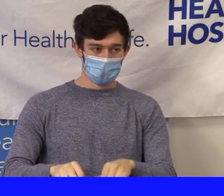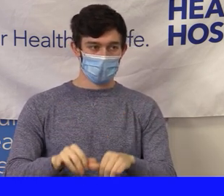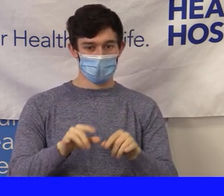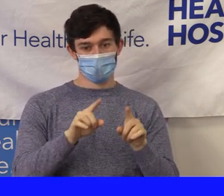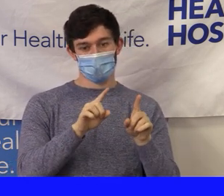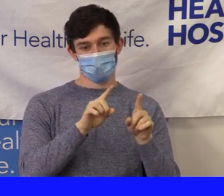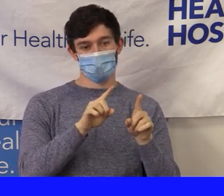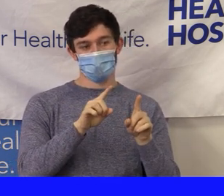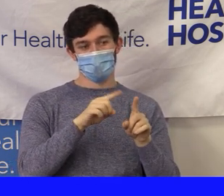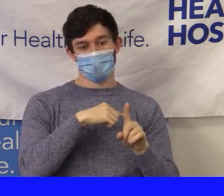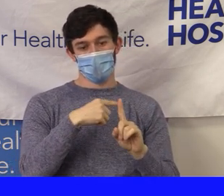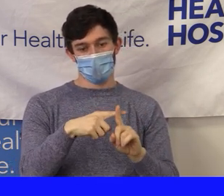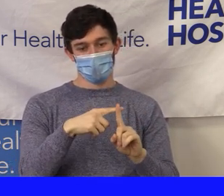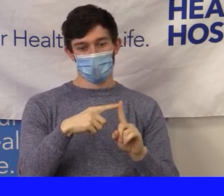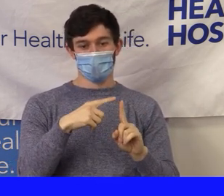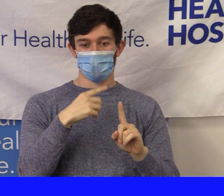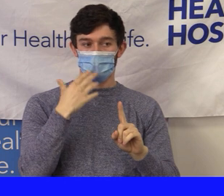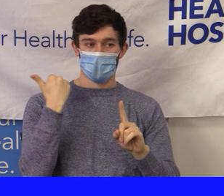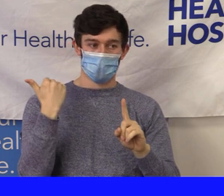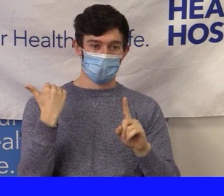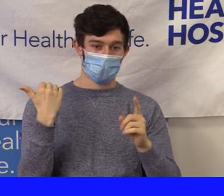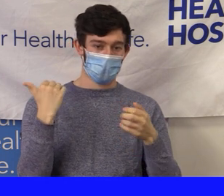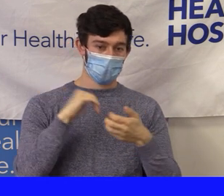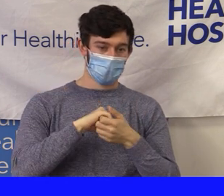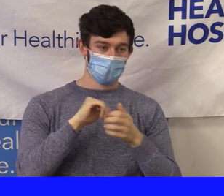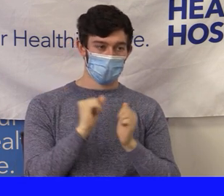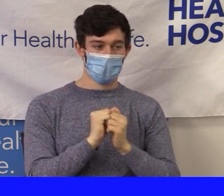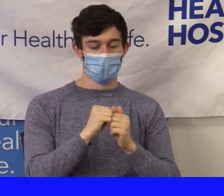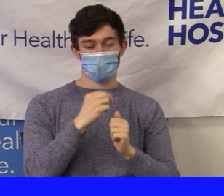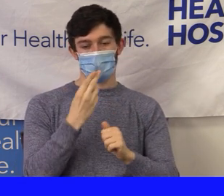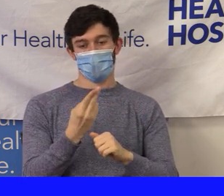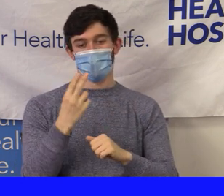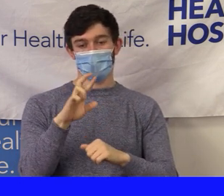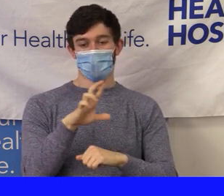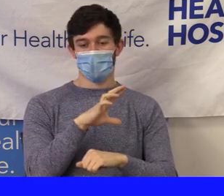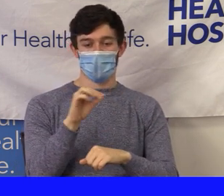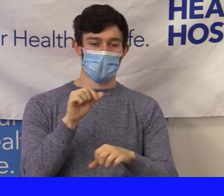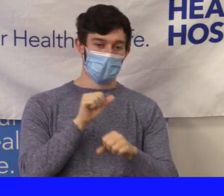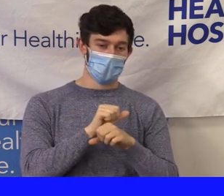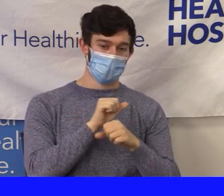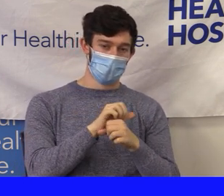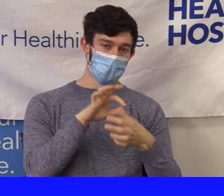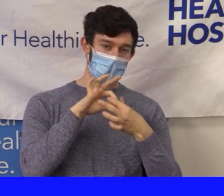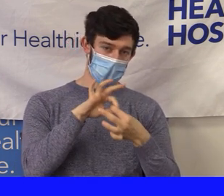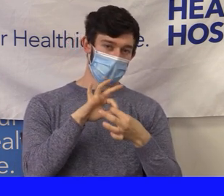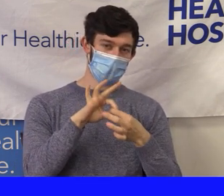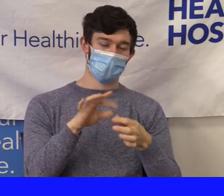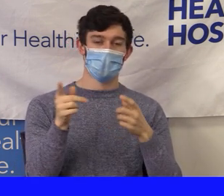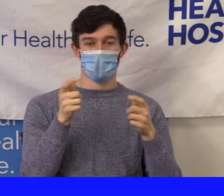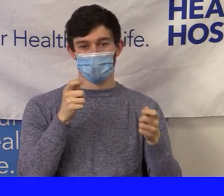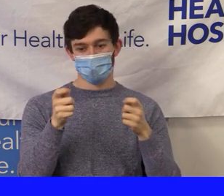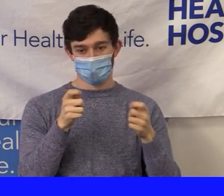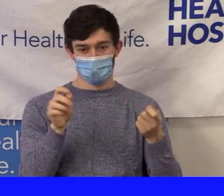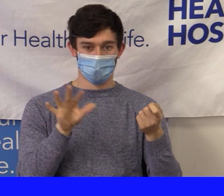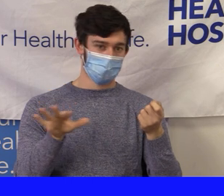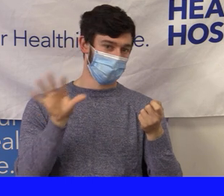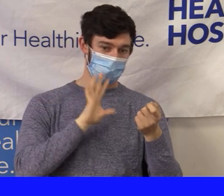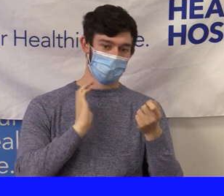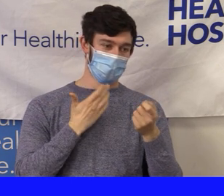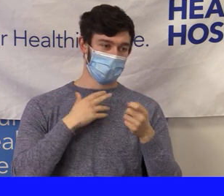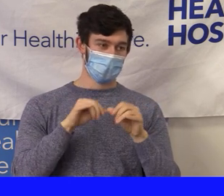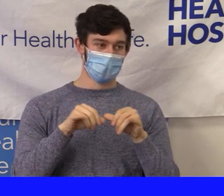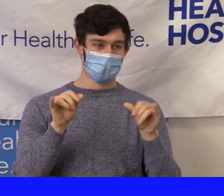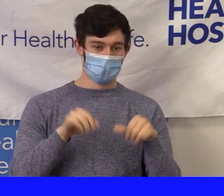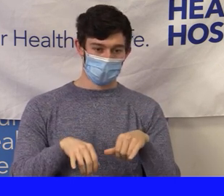well as a greater collaboration with human resources and labor relations management across our